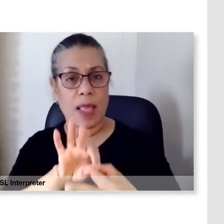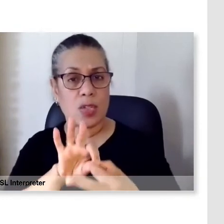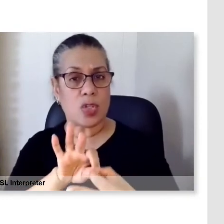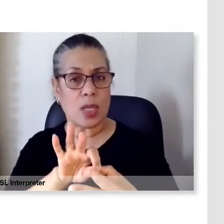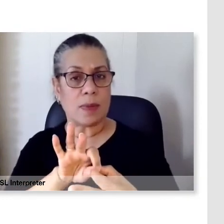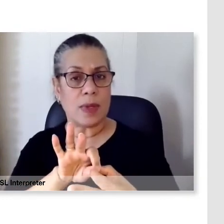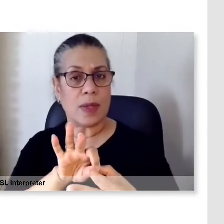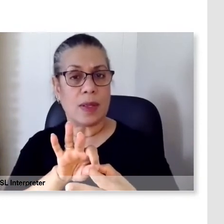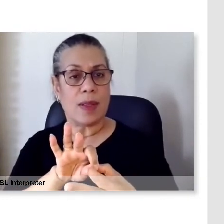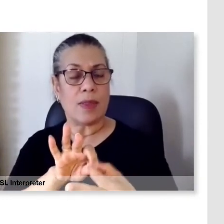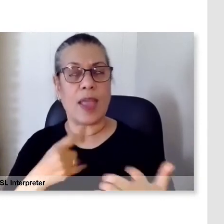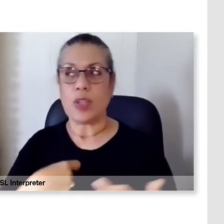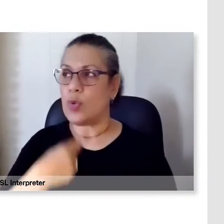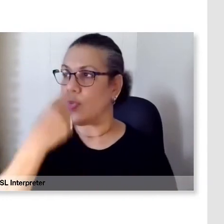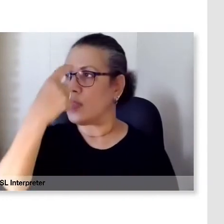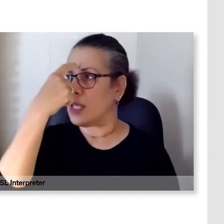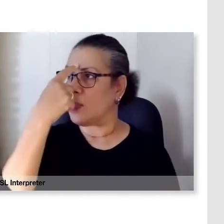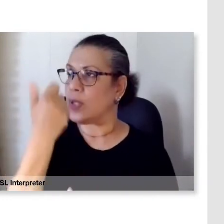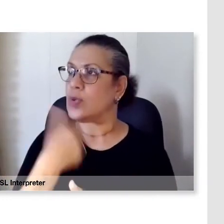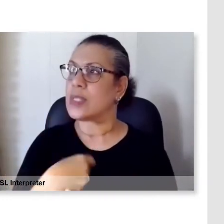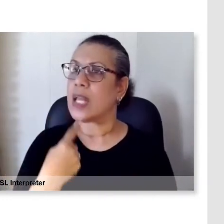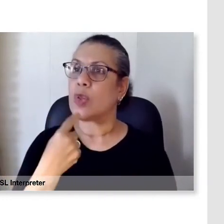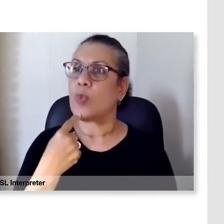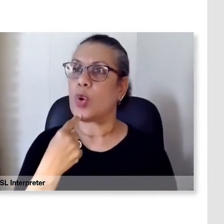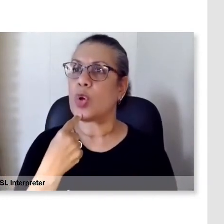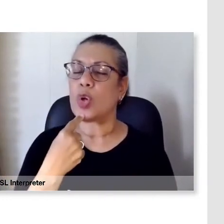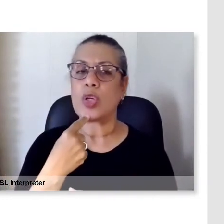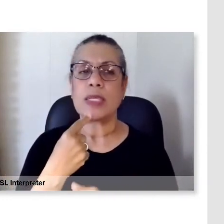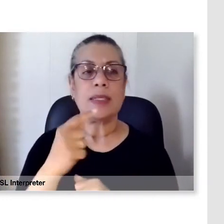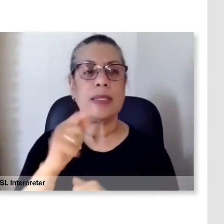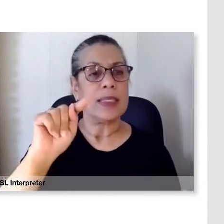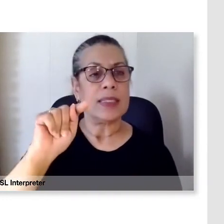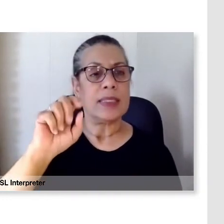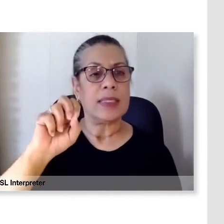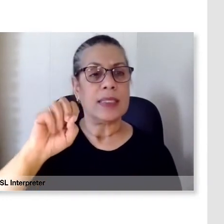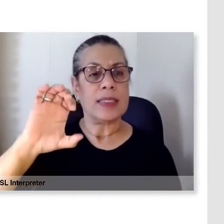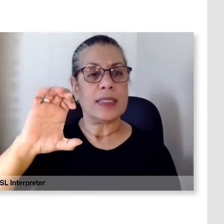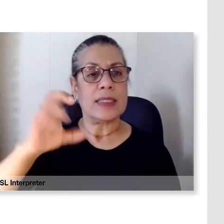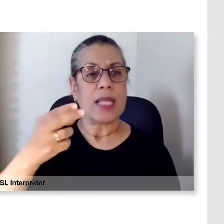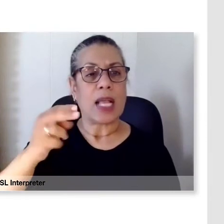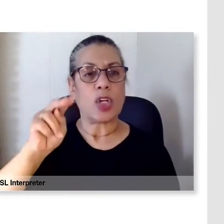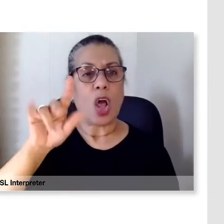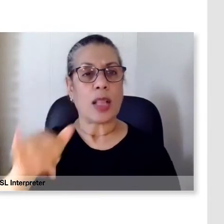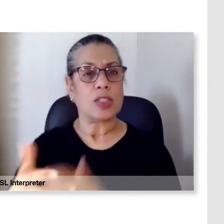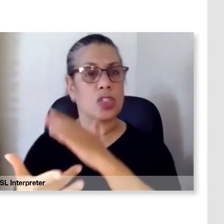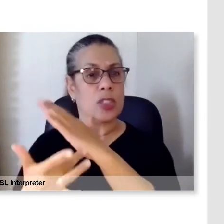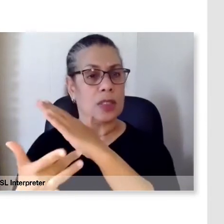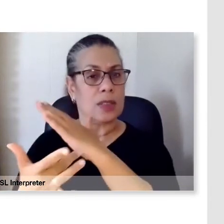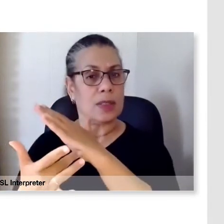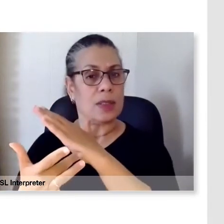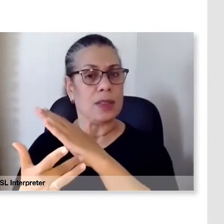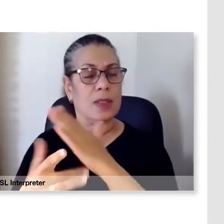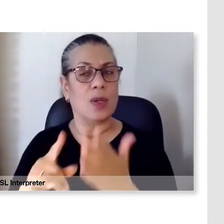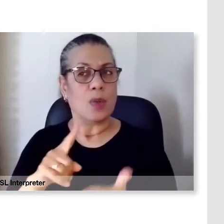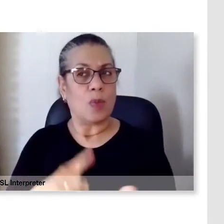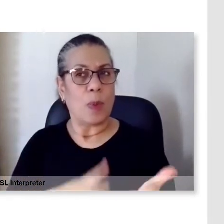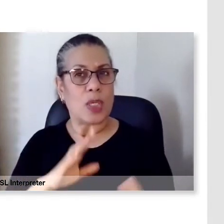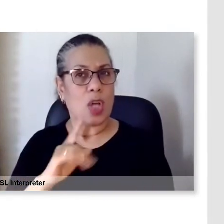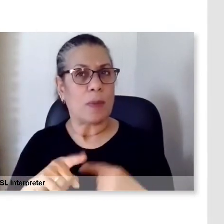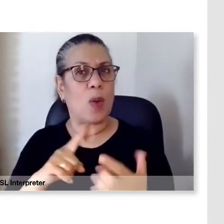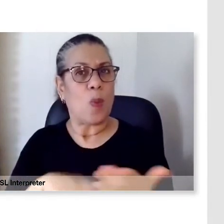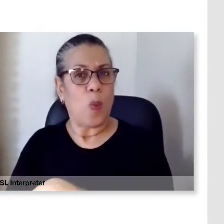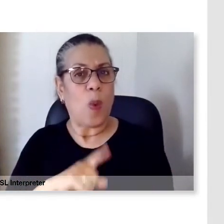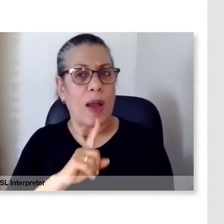come to mind when we say the word technology. And so to have a much more expansive understanding of what counts as tools, and to understand